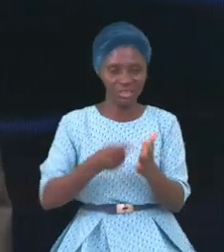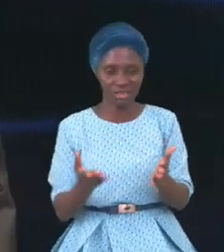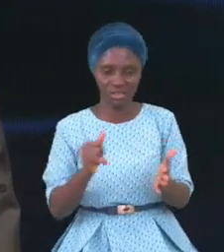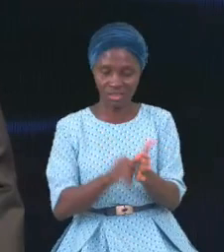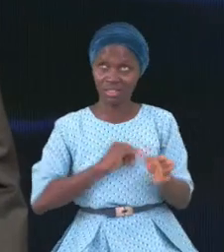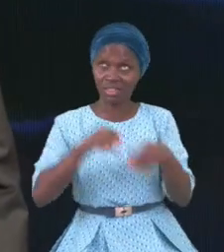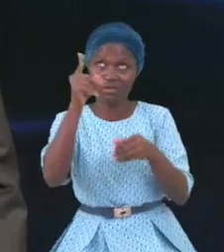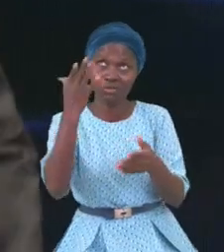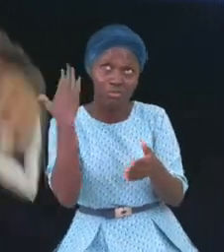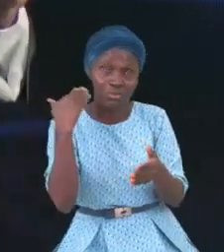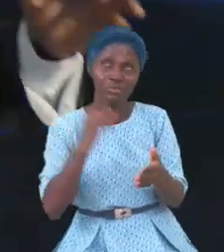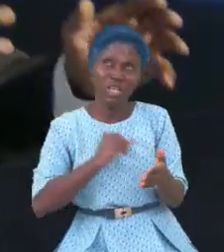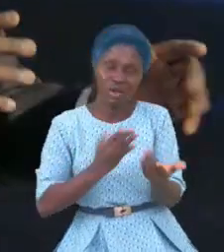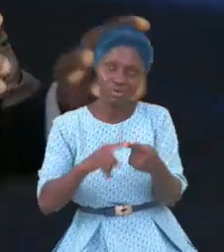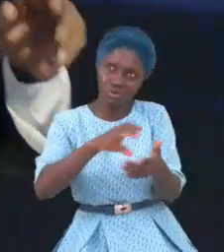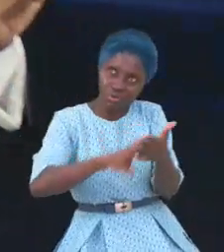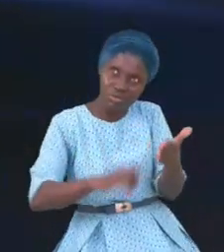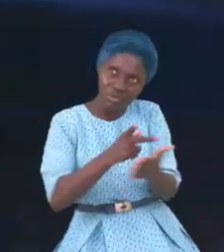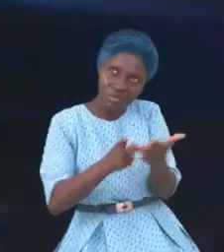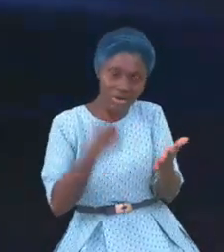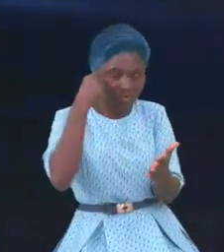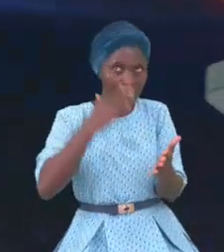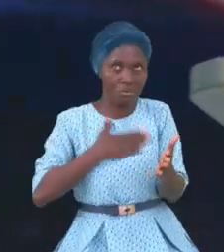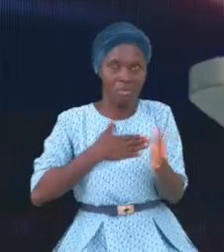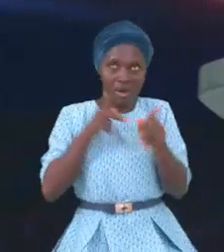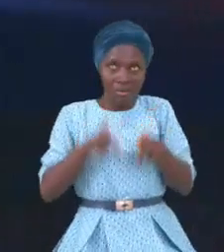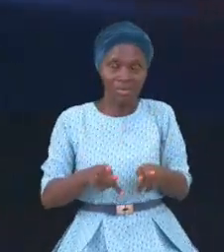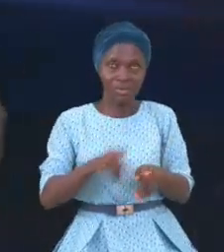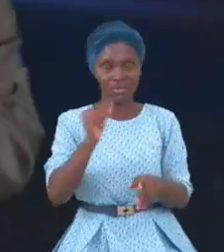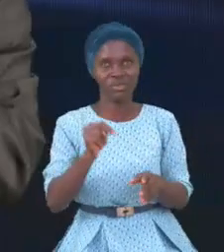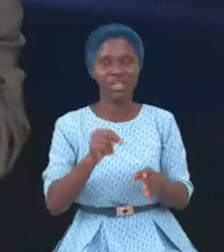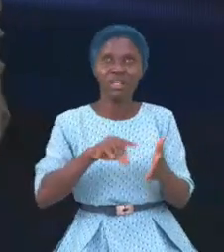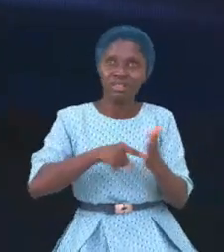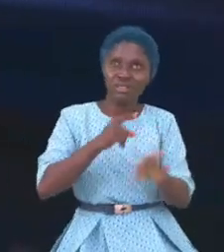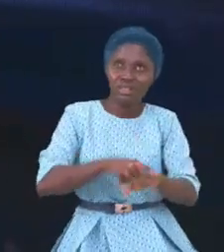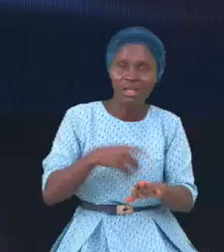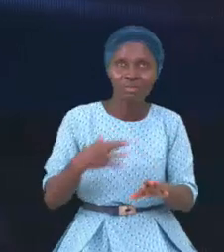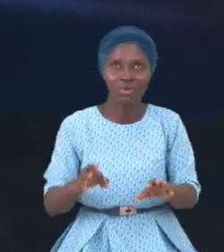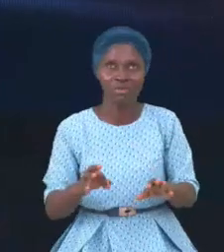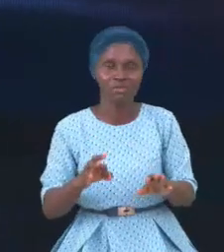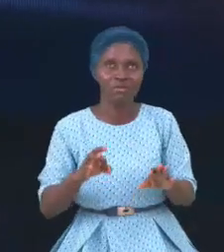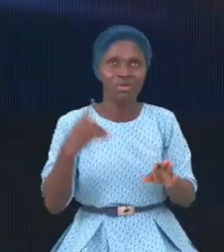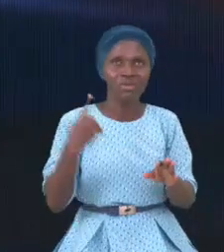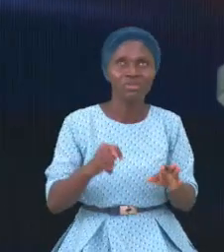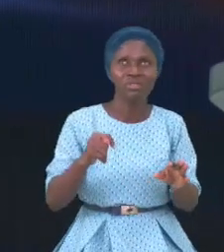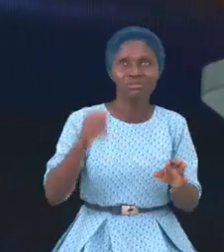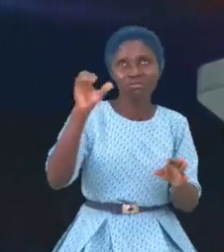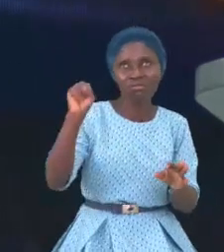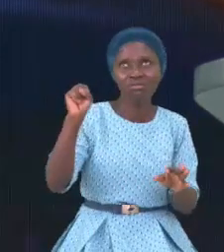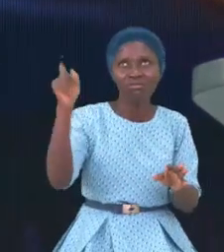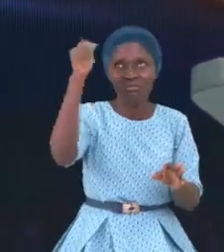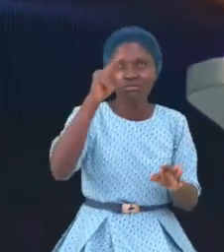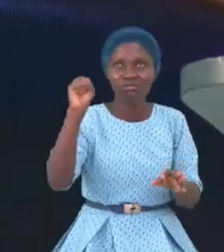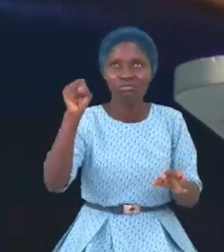for private use. Dry season, Lord, I'm sorry for this, but I have to come back and, you know,